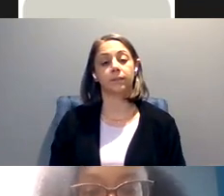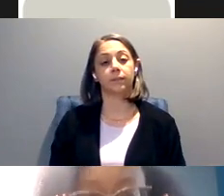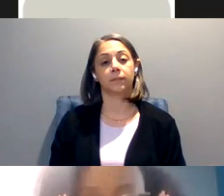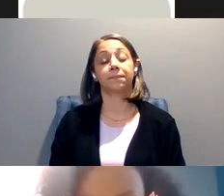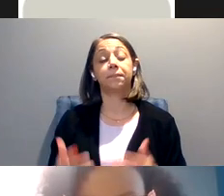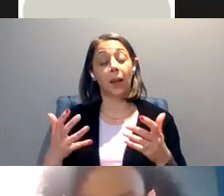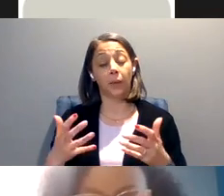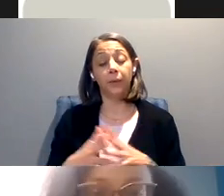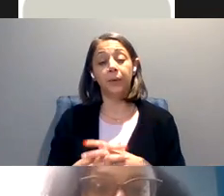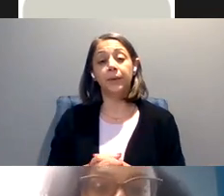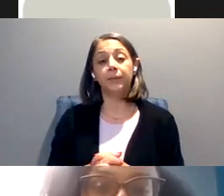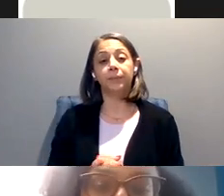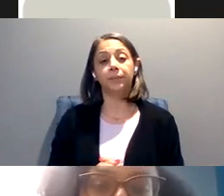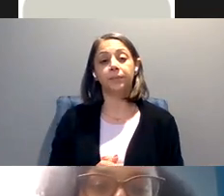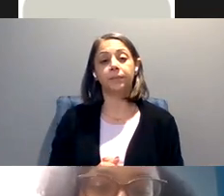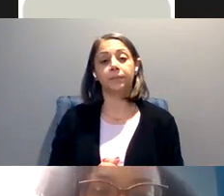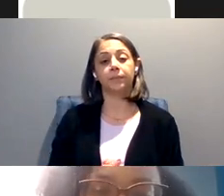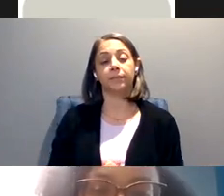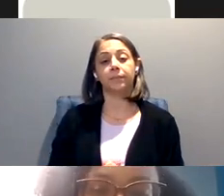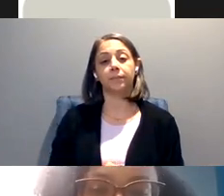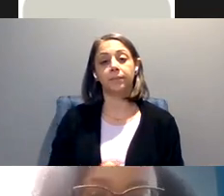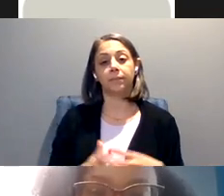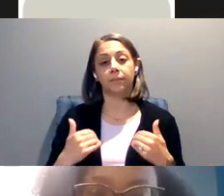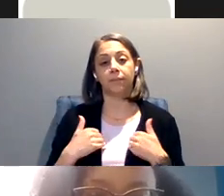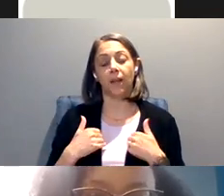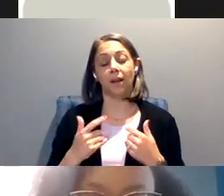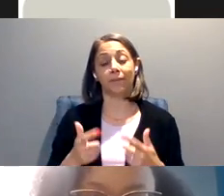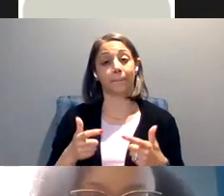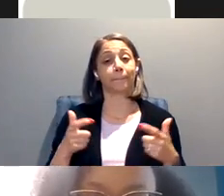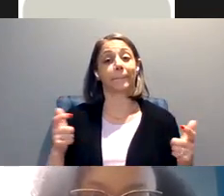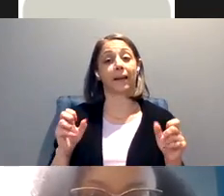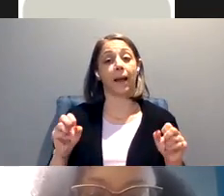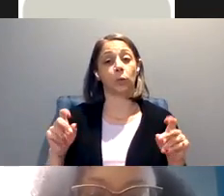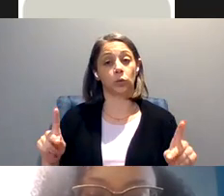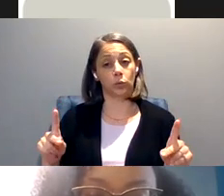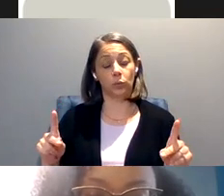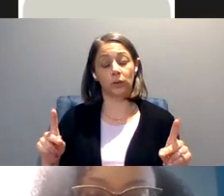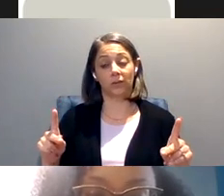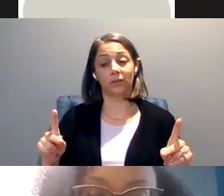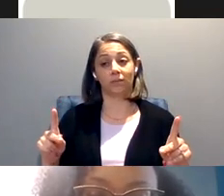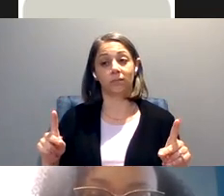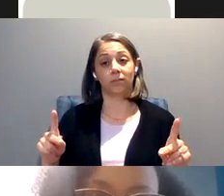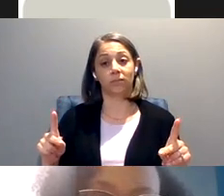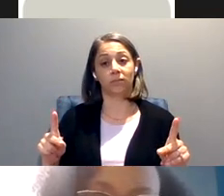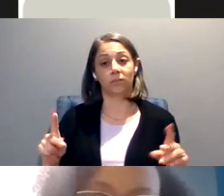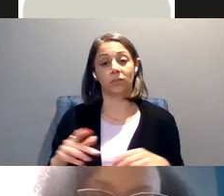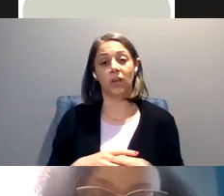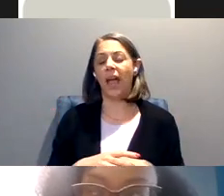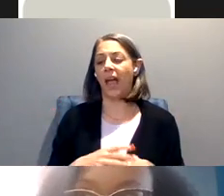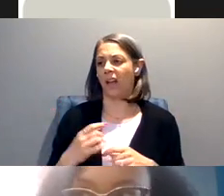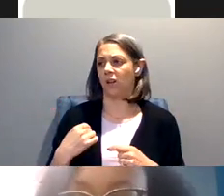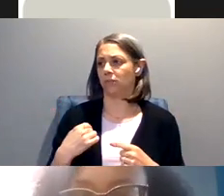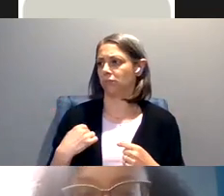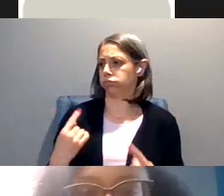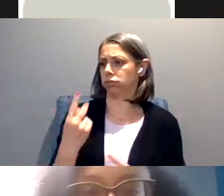However, there is an enormous and wonderful opportunity ahead of us, and one that has kind of been tested and proven over the last